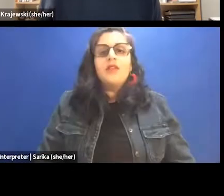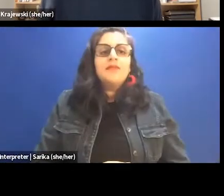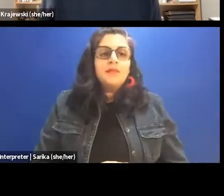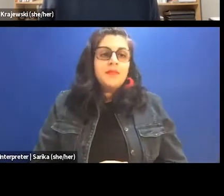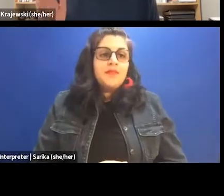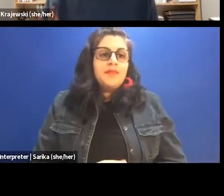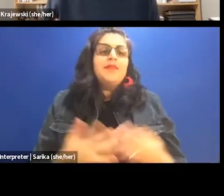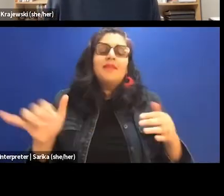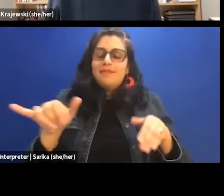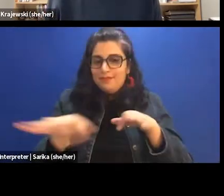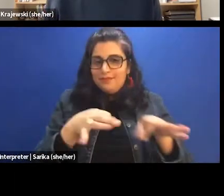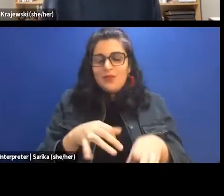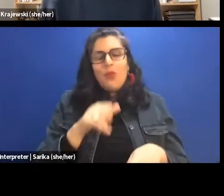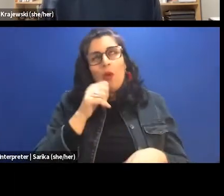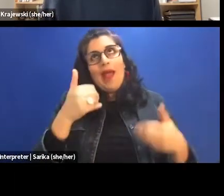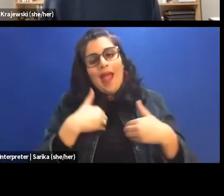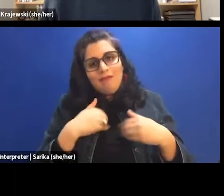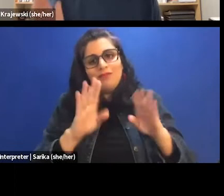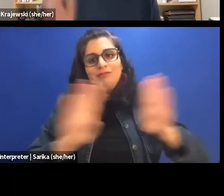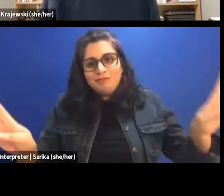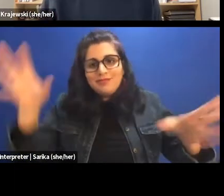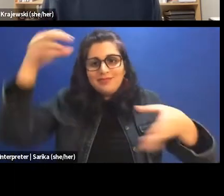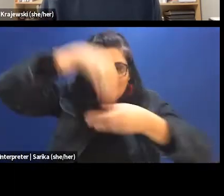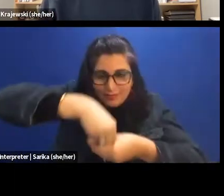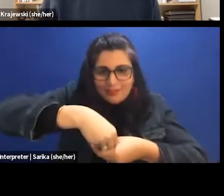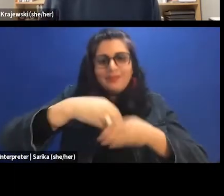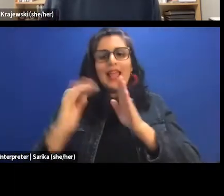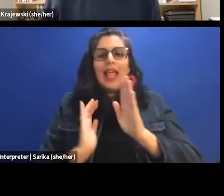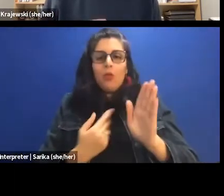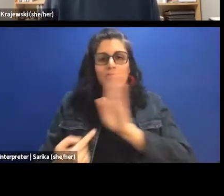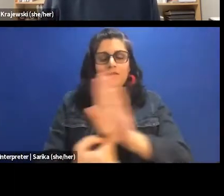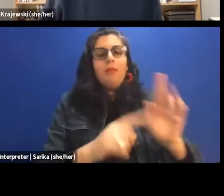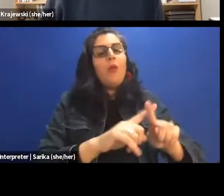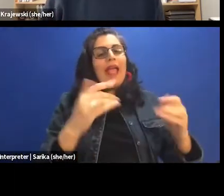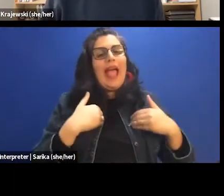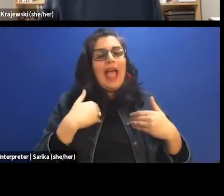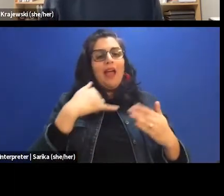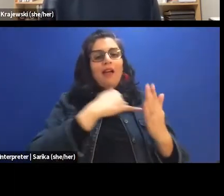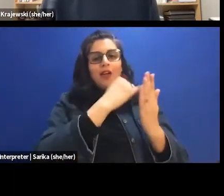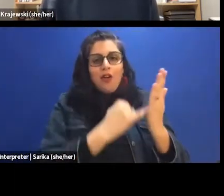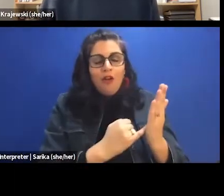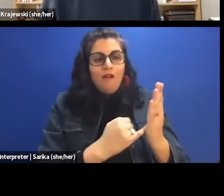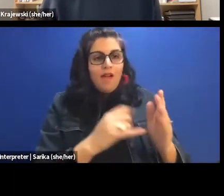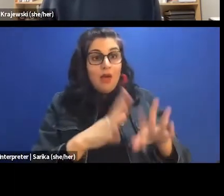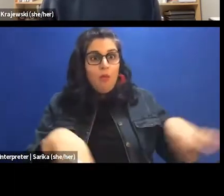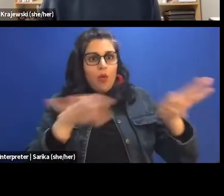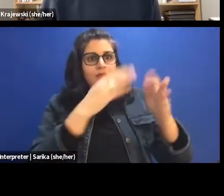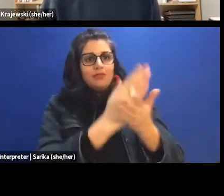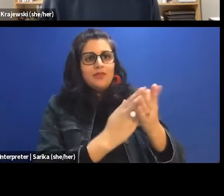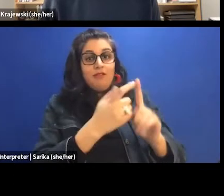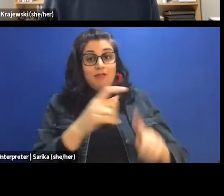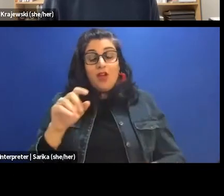As I explained, we won't have a mural in the exhibition, but we will have illustrations of important scenes drawn from Rivera's